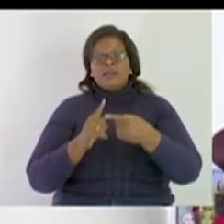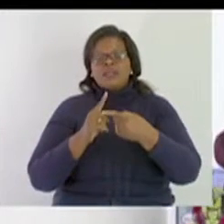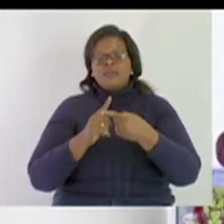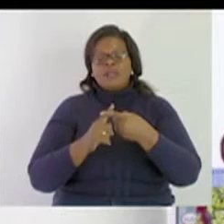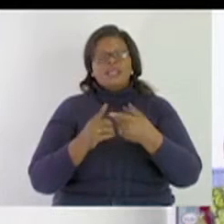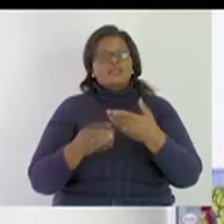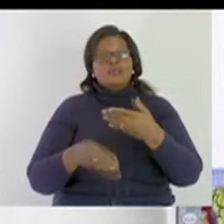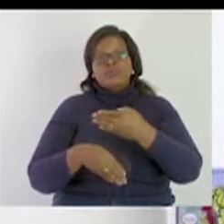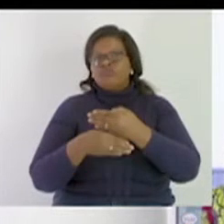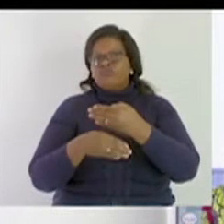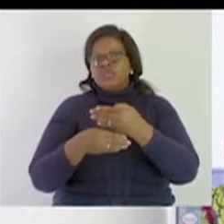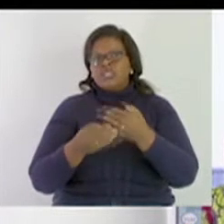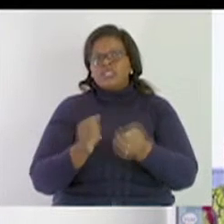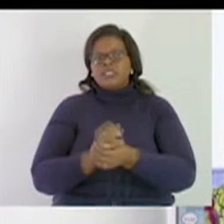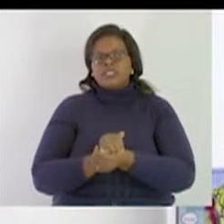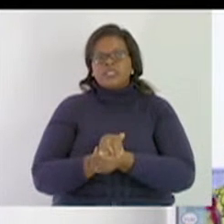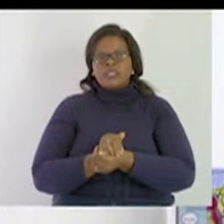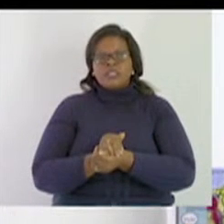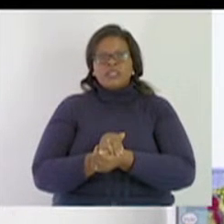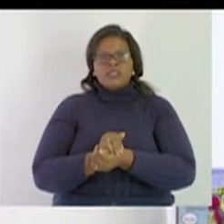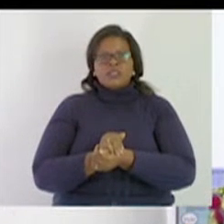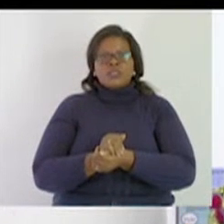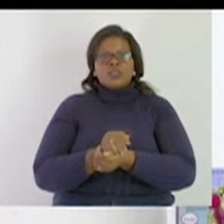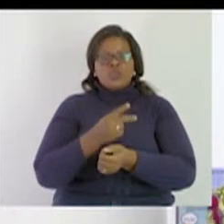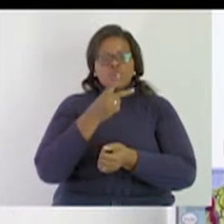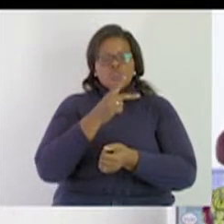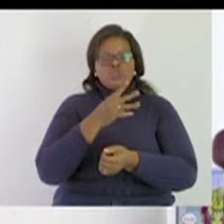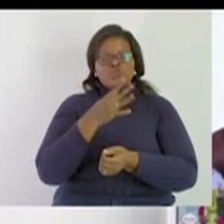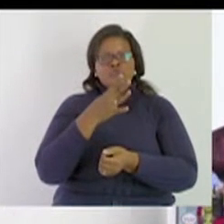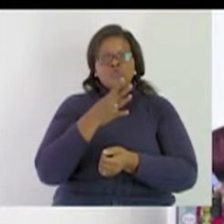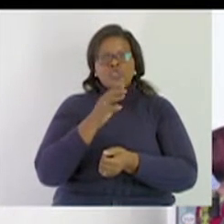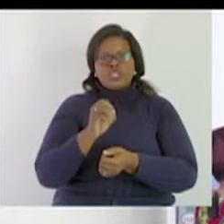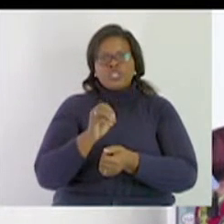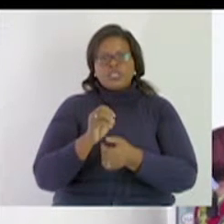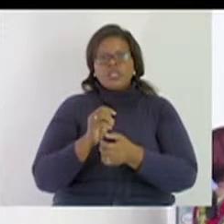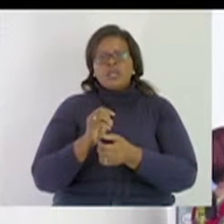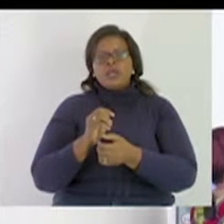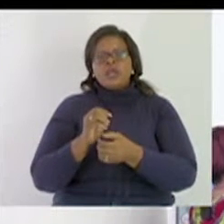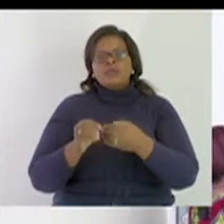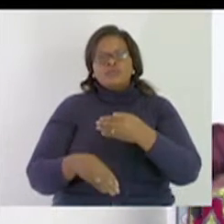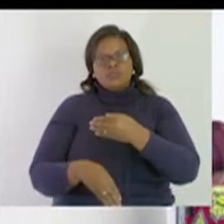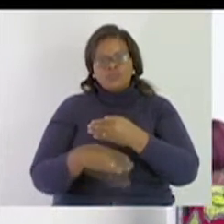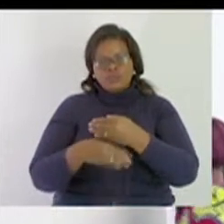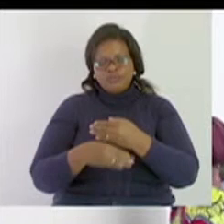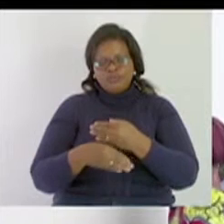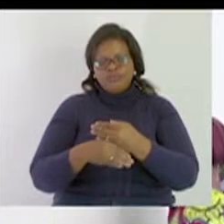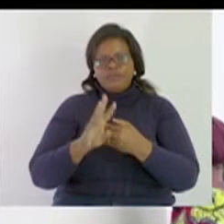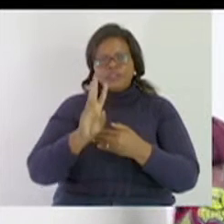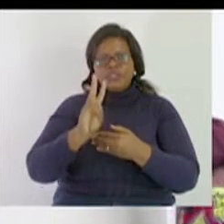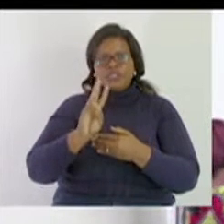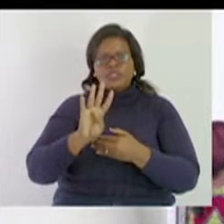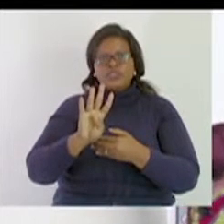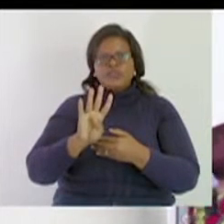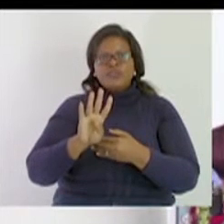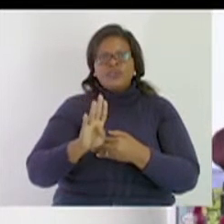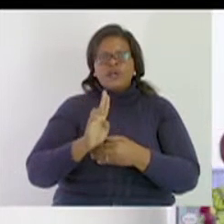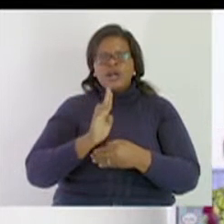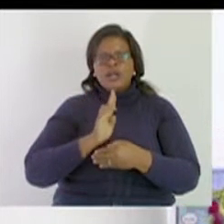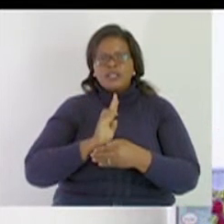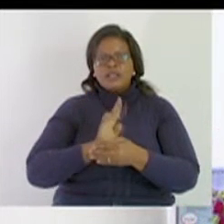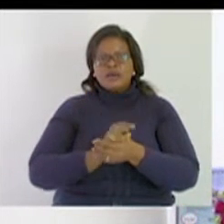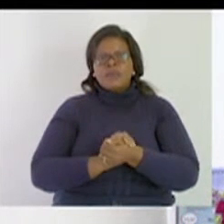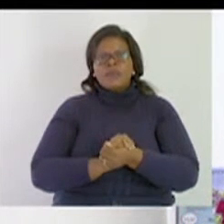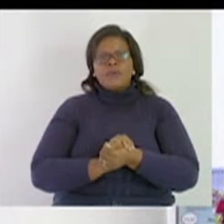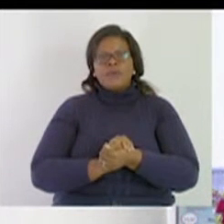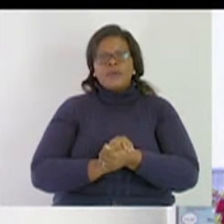operation. So 240 plus 64 will